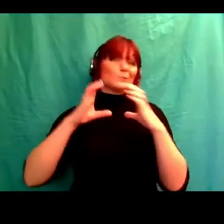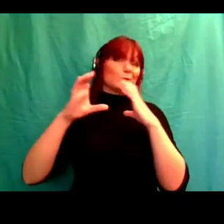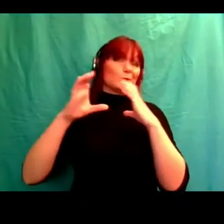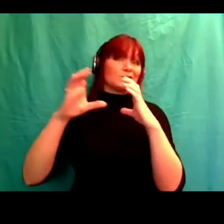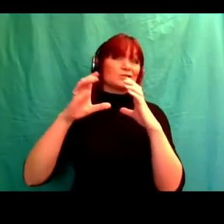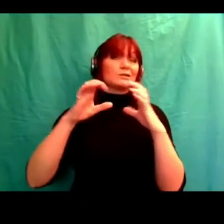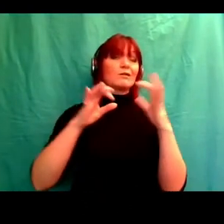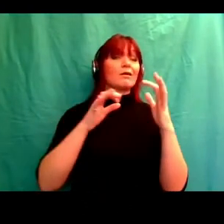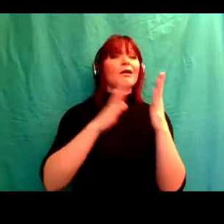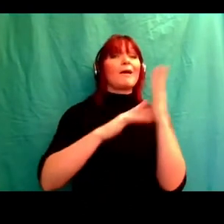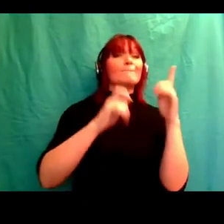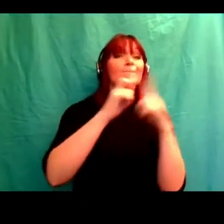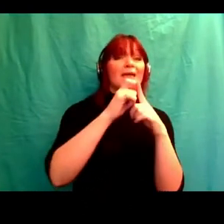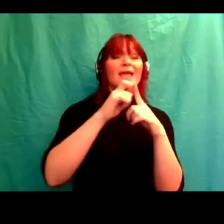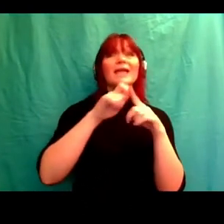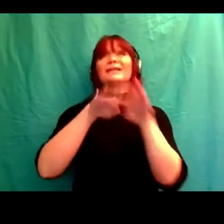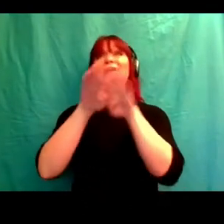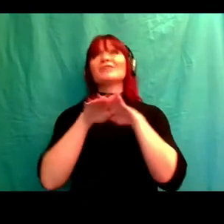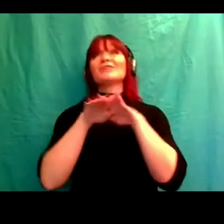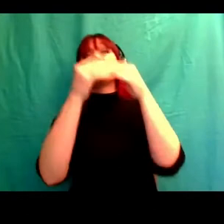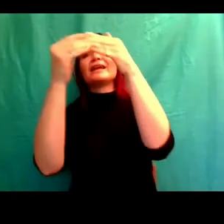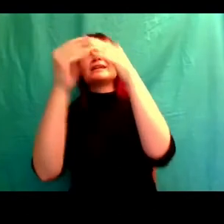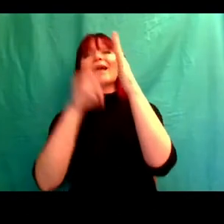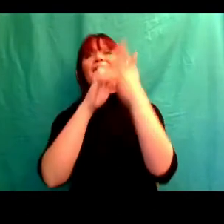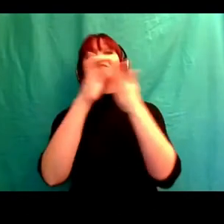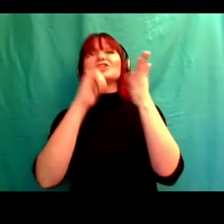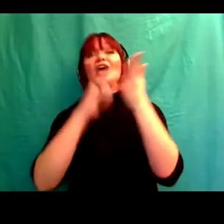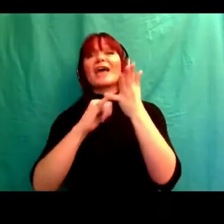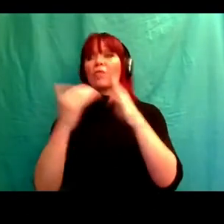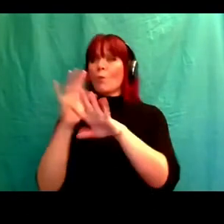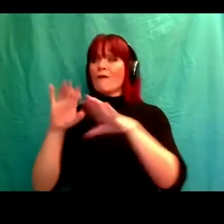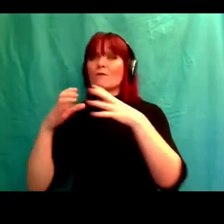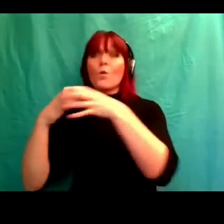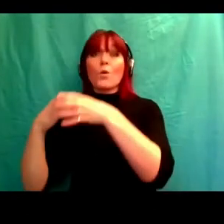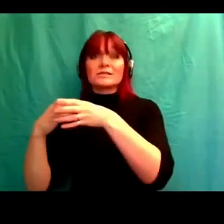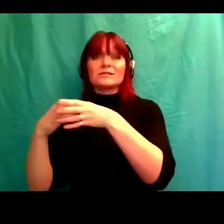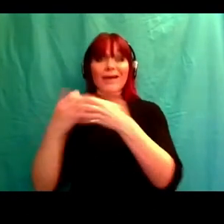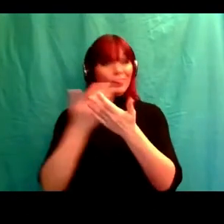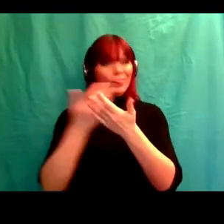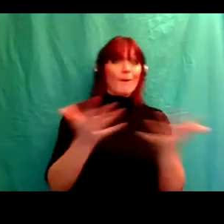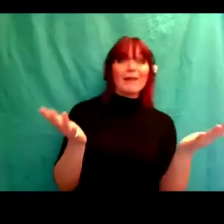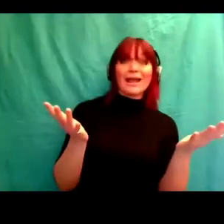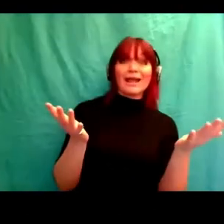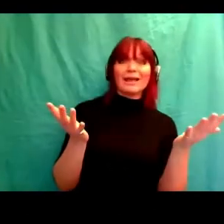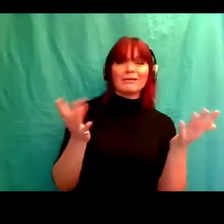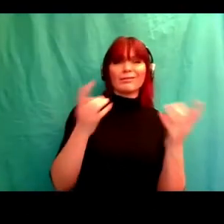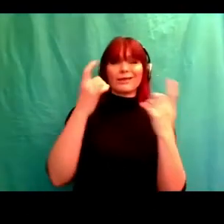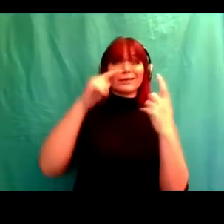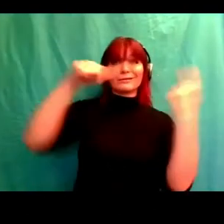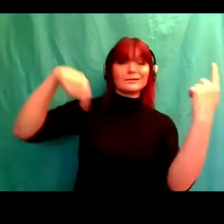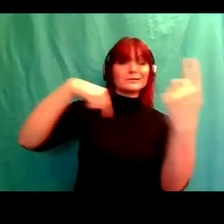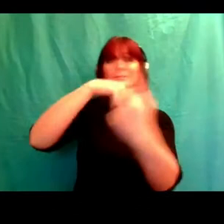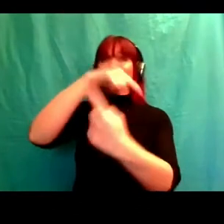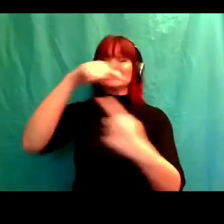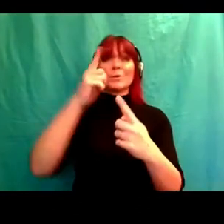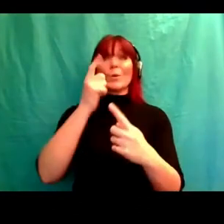of the NHS, the workforce in the health and care system, and the public about what can reasonably be expected over the next few years in terms of